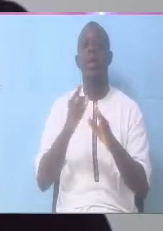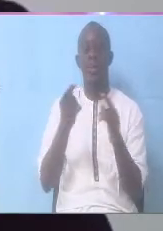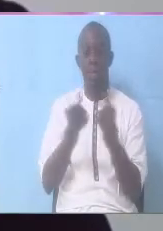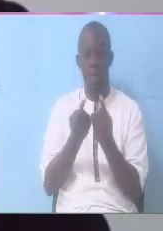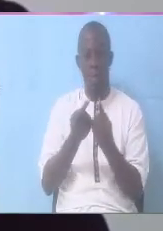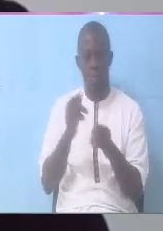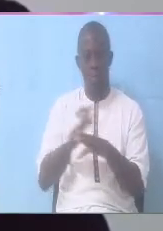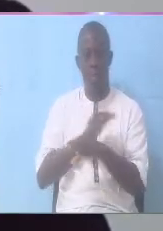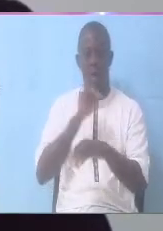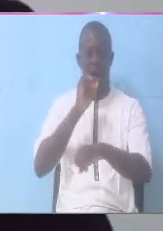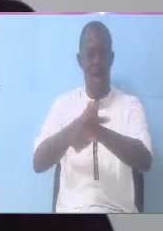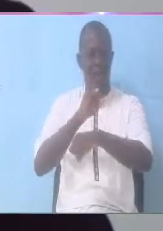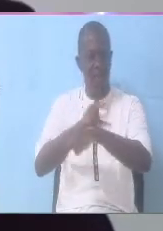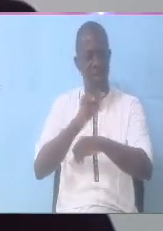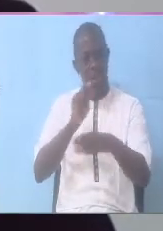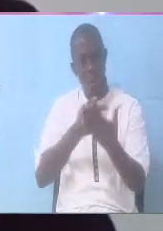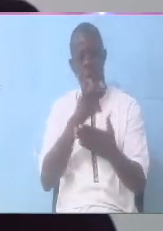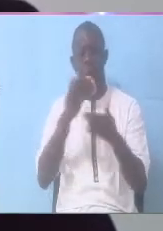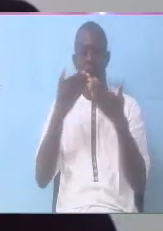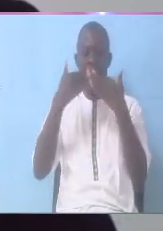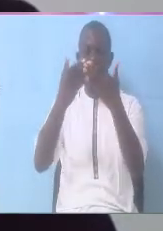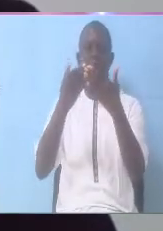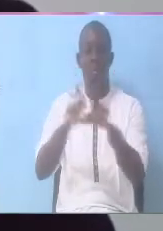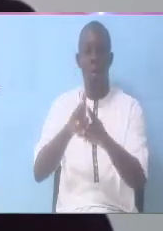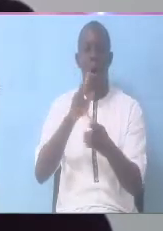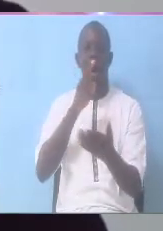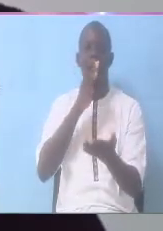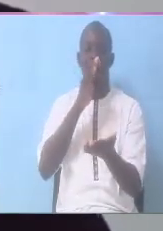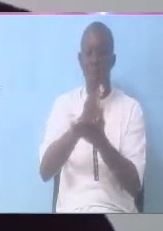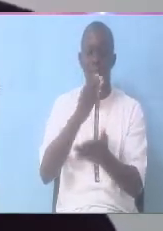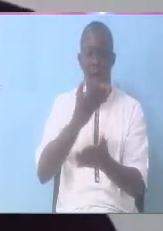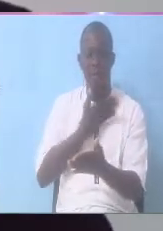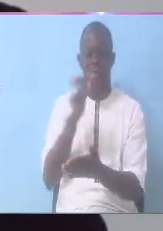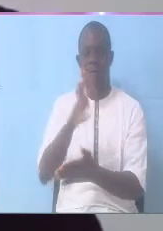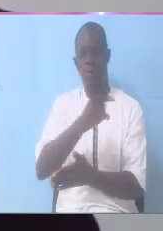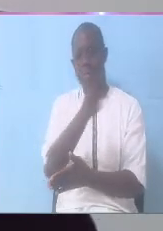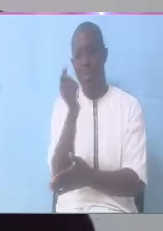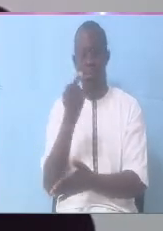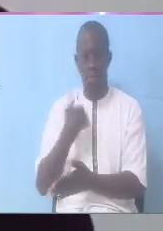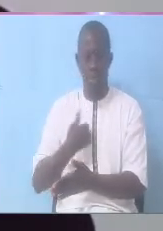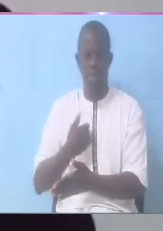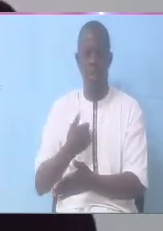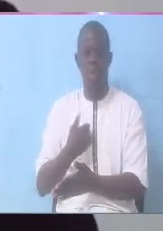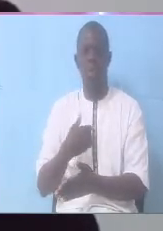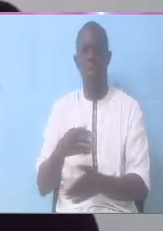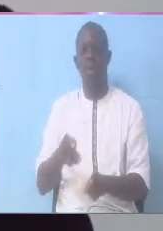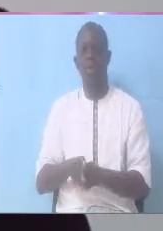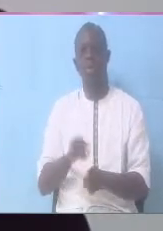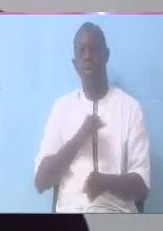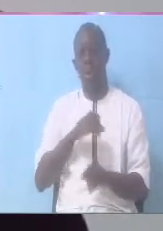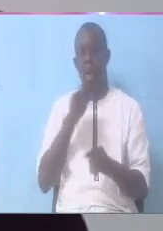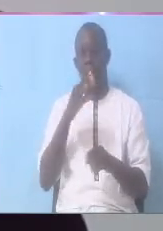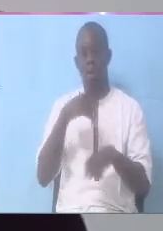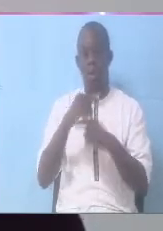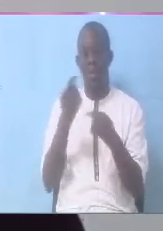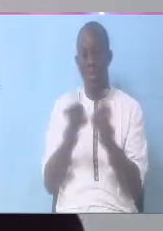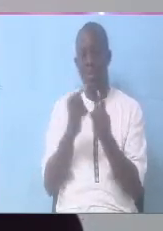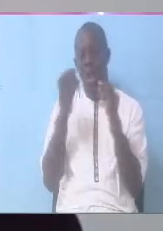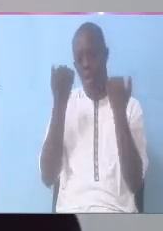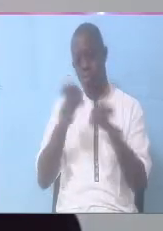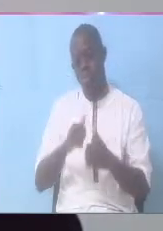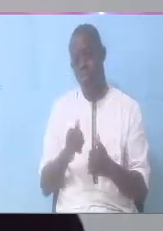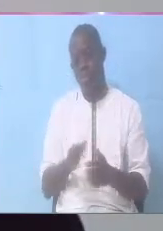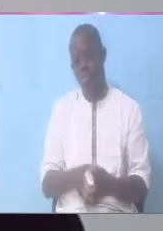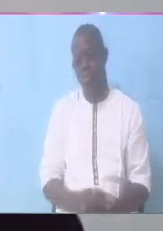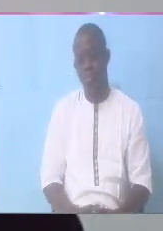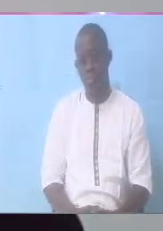as advices or whatever proofs they have from those people saying they said this, they said that. And I remember no